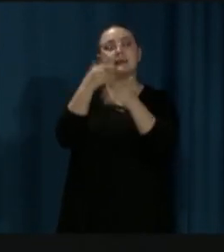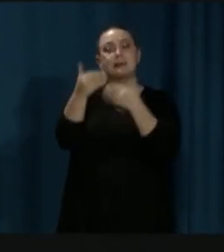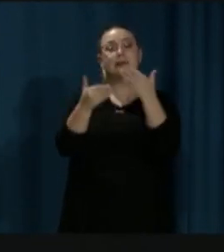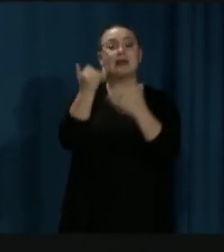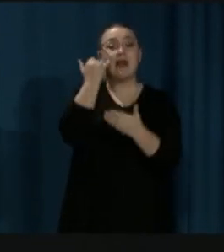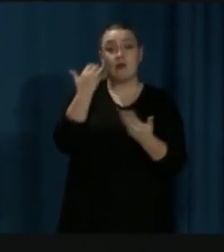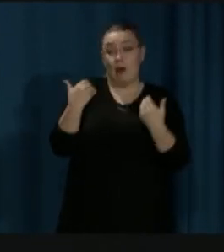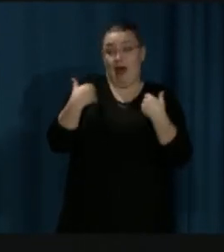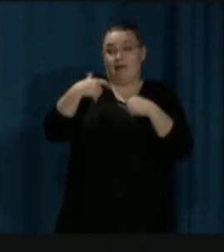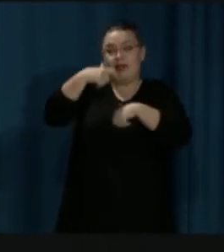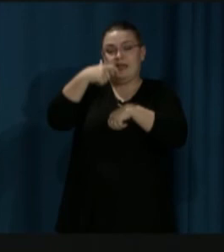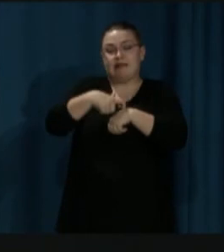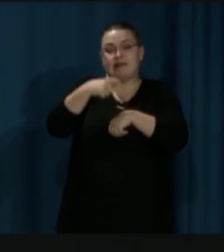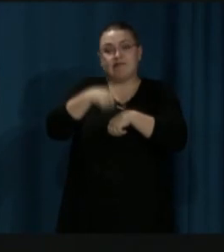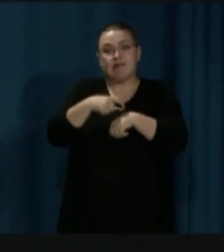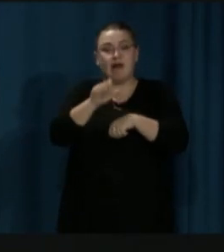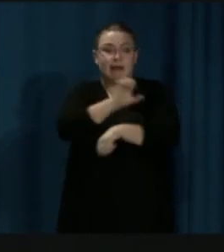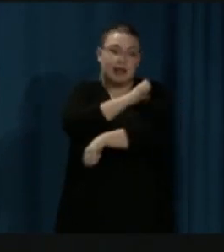involved in,